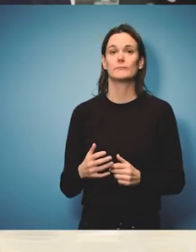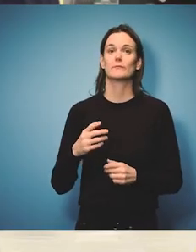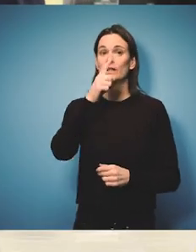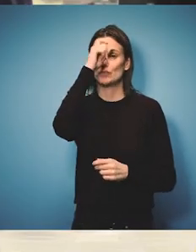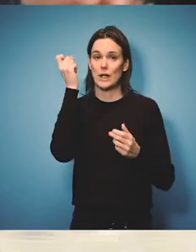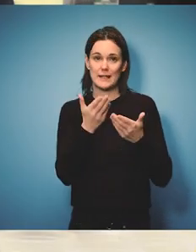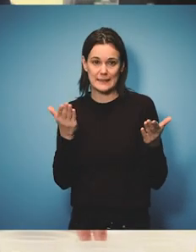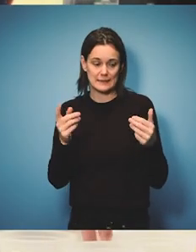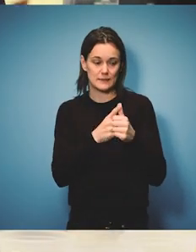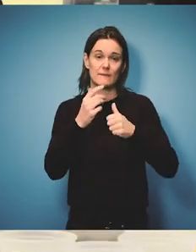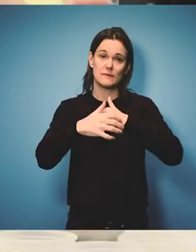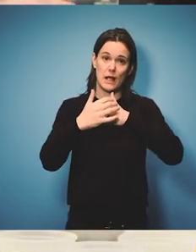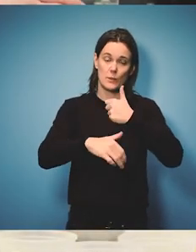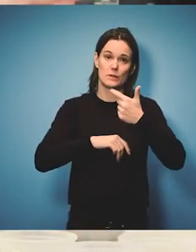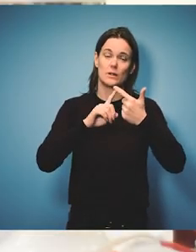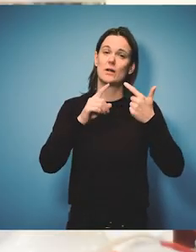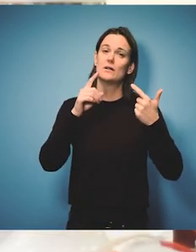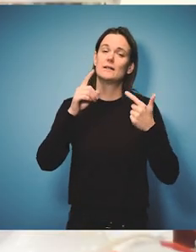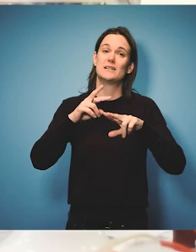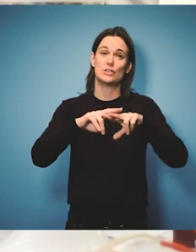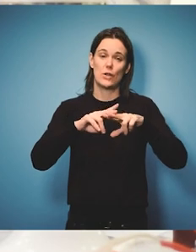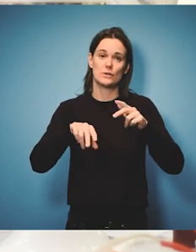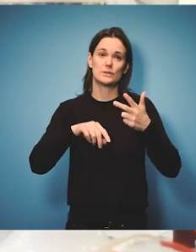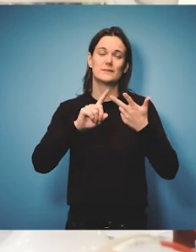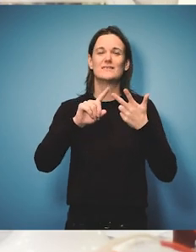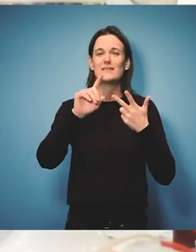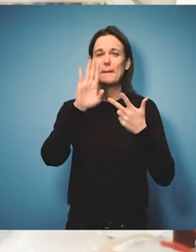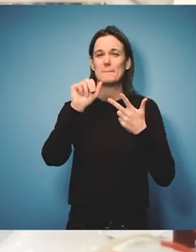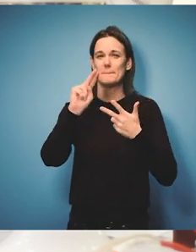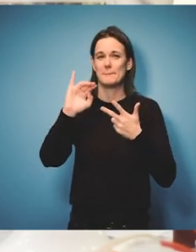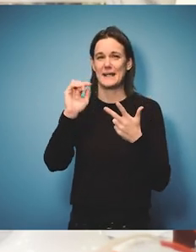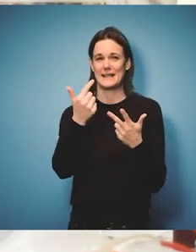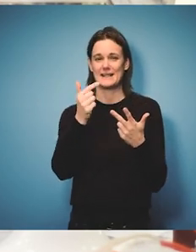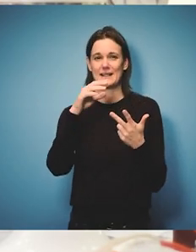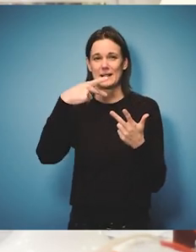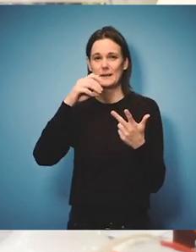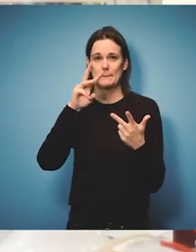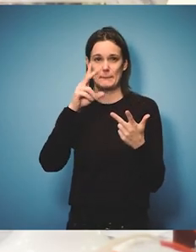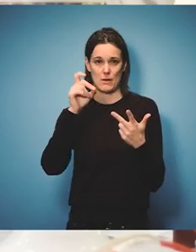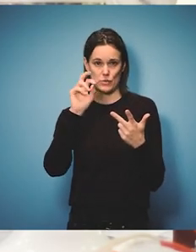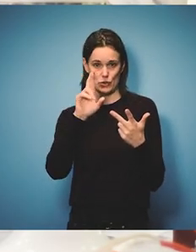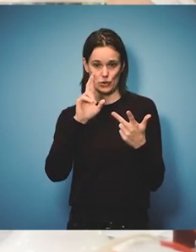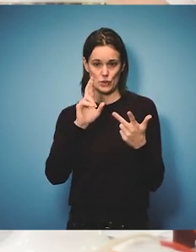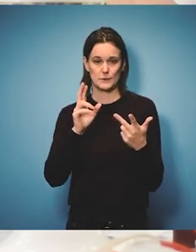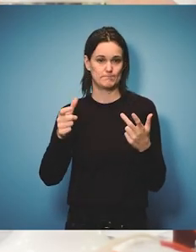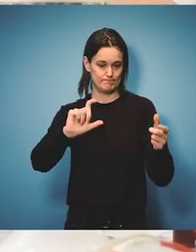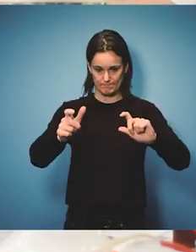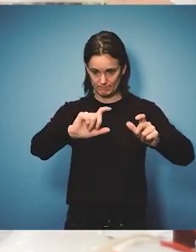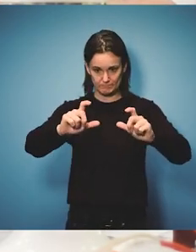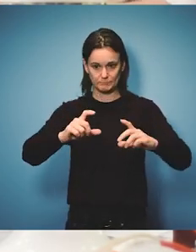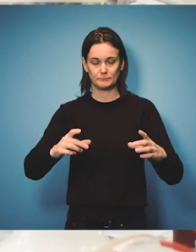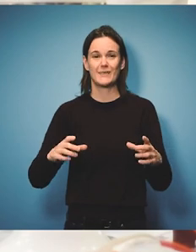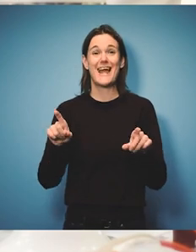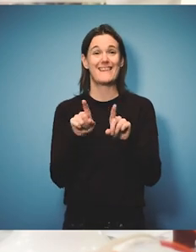In the meantime, I'm gonna take my dry ingredients. Here I have my flour, my salt, and my baking powder, and I'm